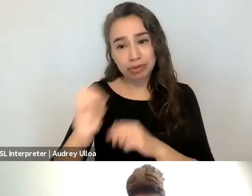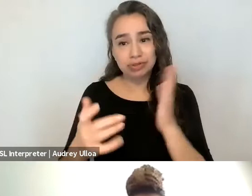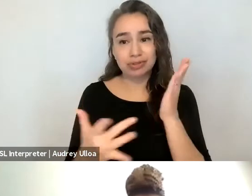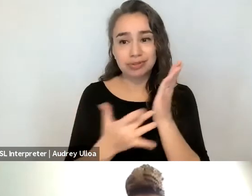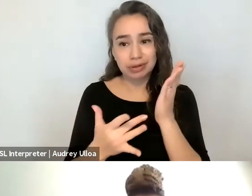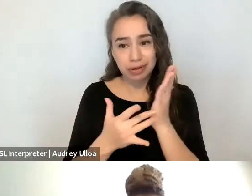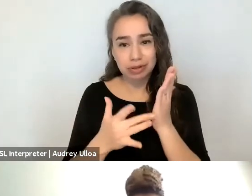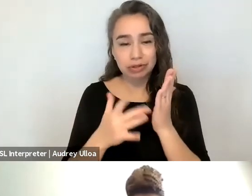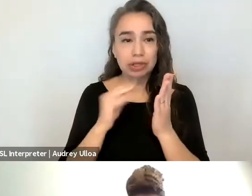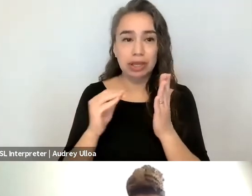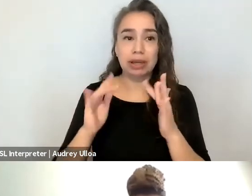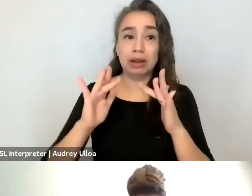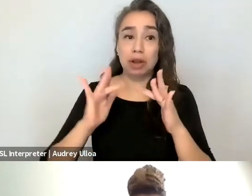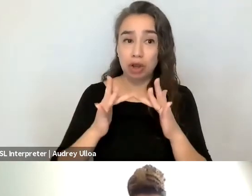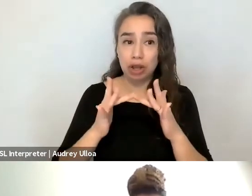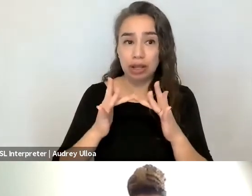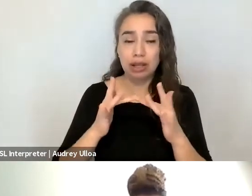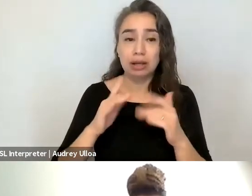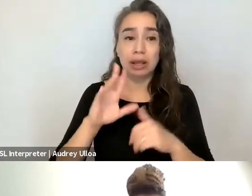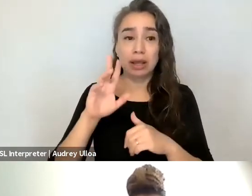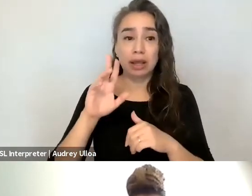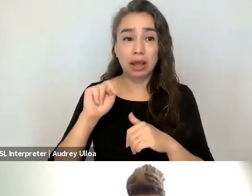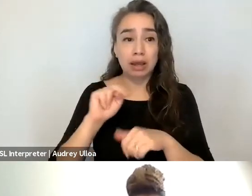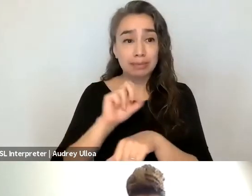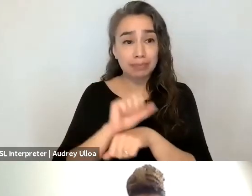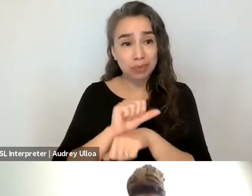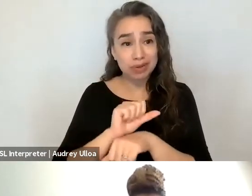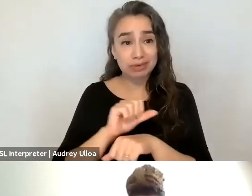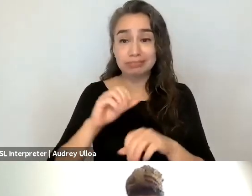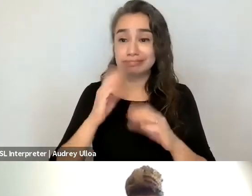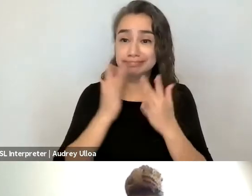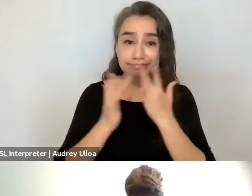and online unemployment and lack of affordable housing